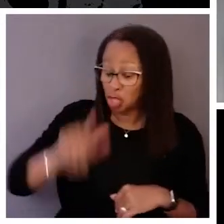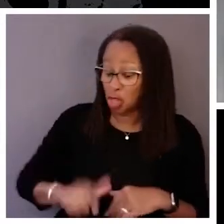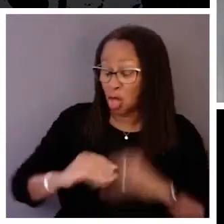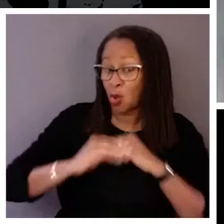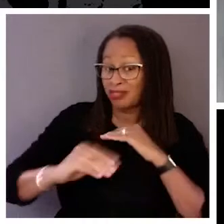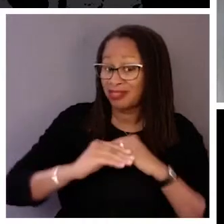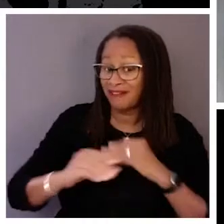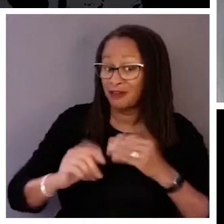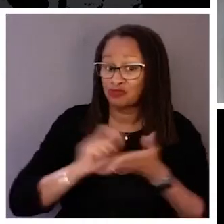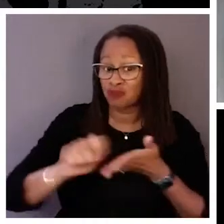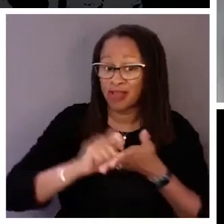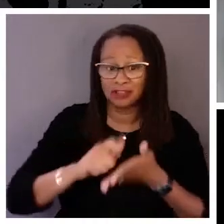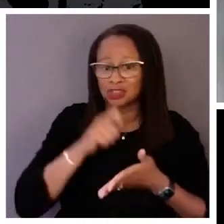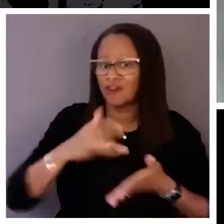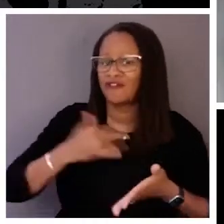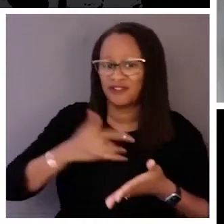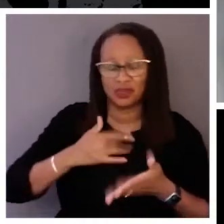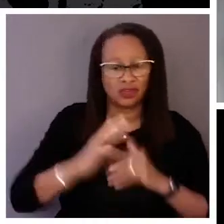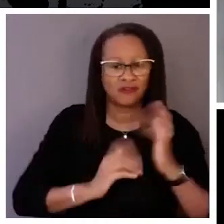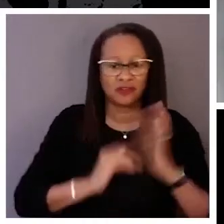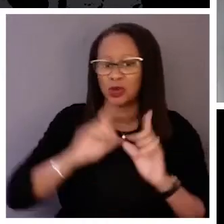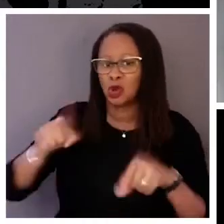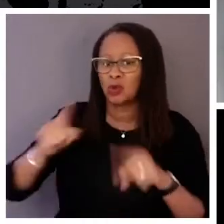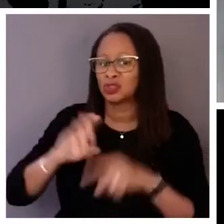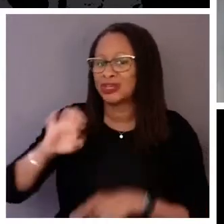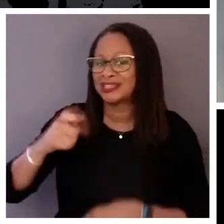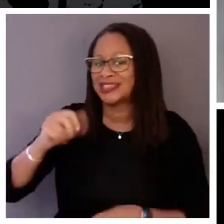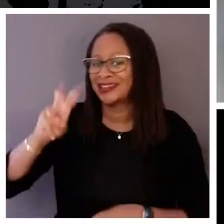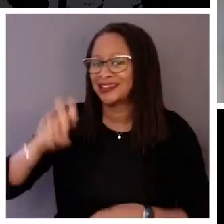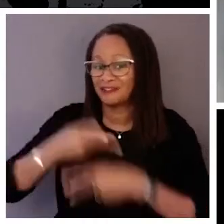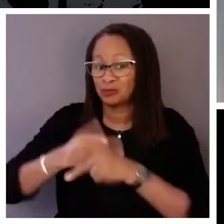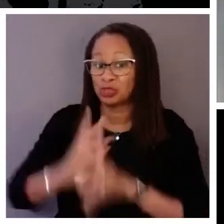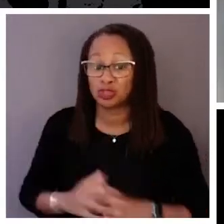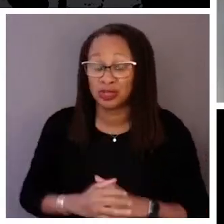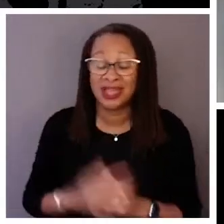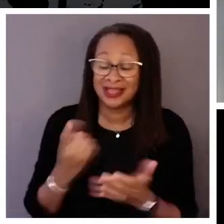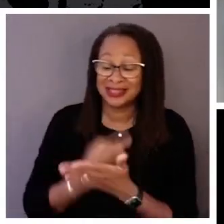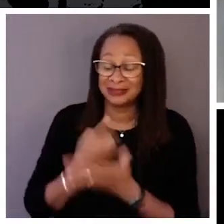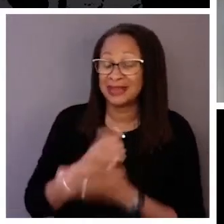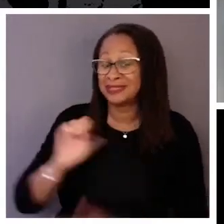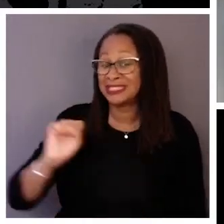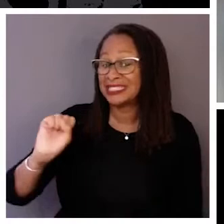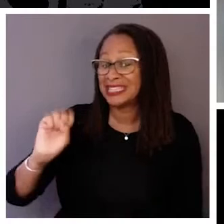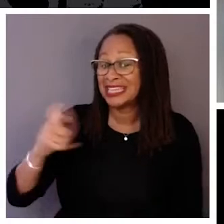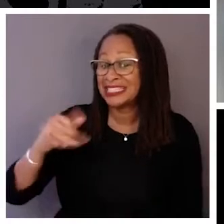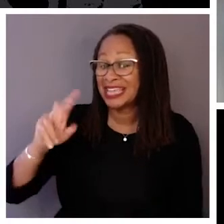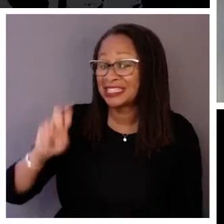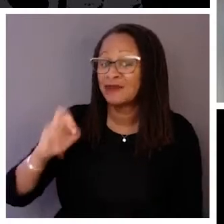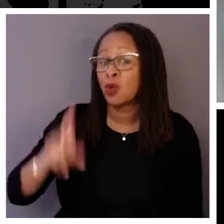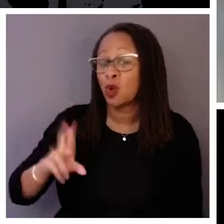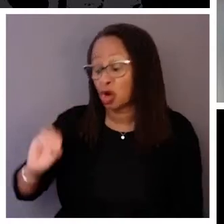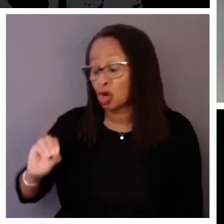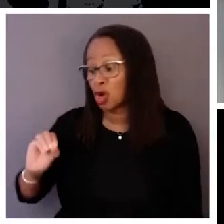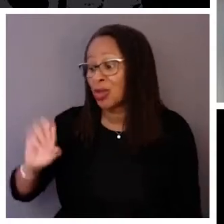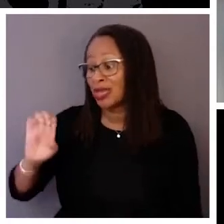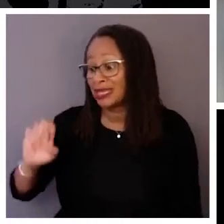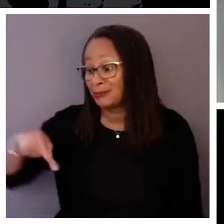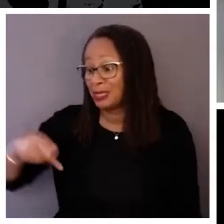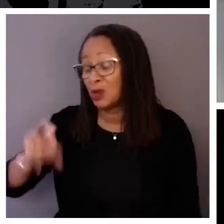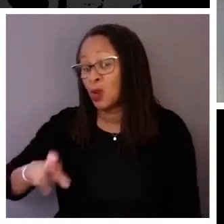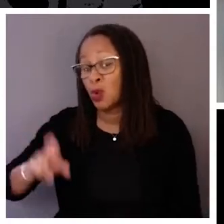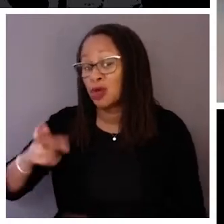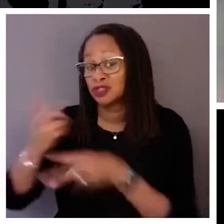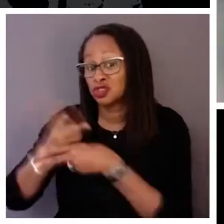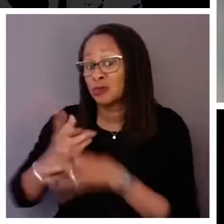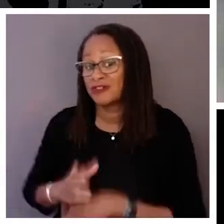writers don't feel comfortable going to the executive producer. And oftentimes it's not, sometimes it's the executive producer, but sometimes it's the co-EP or the